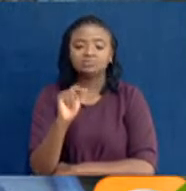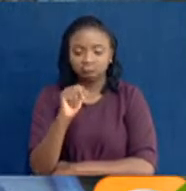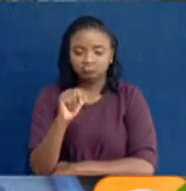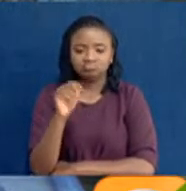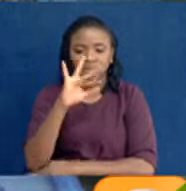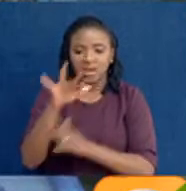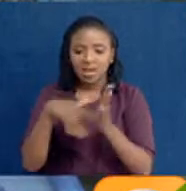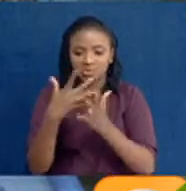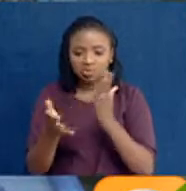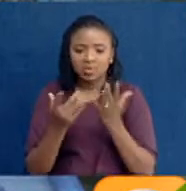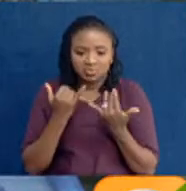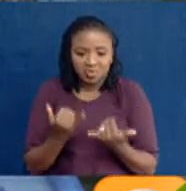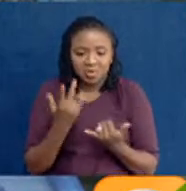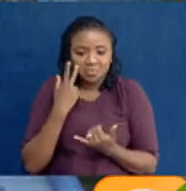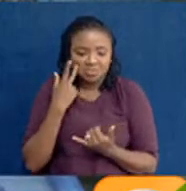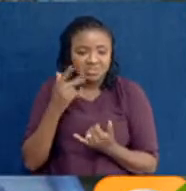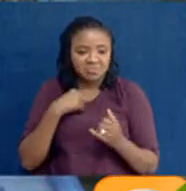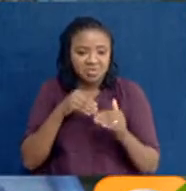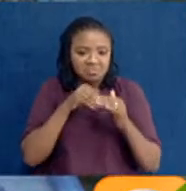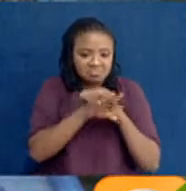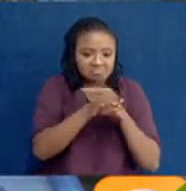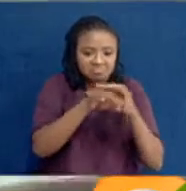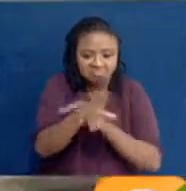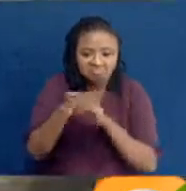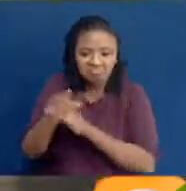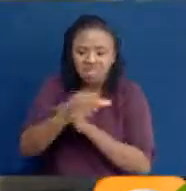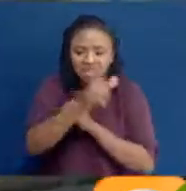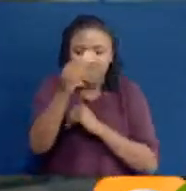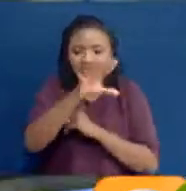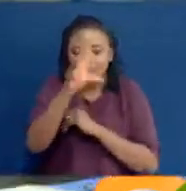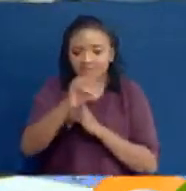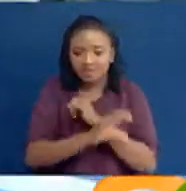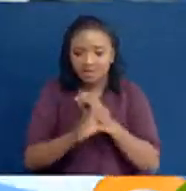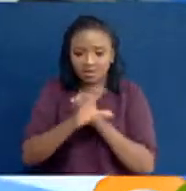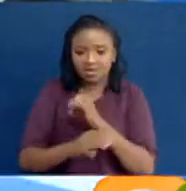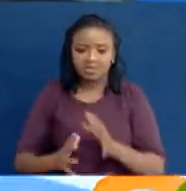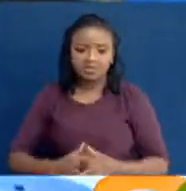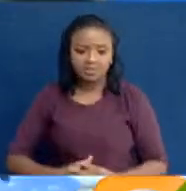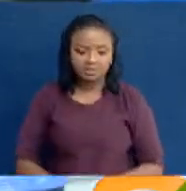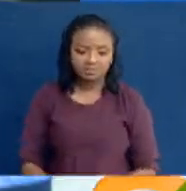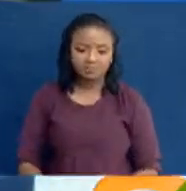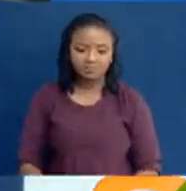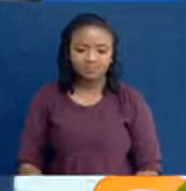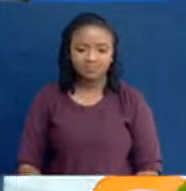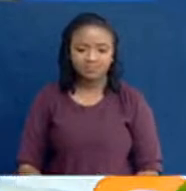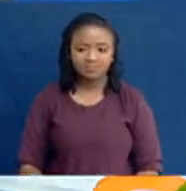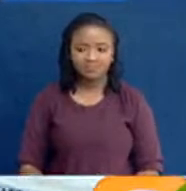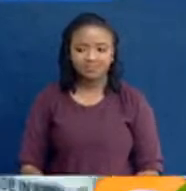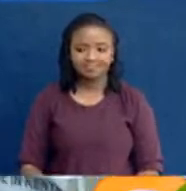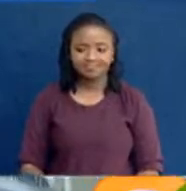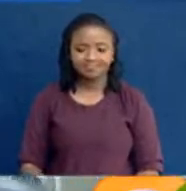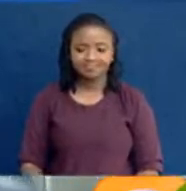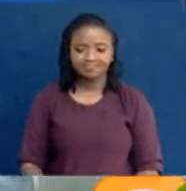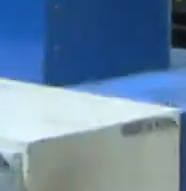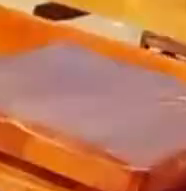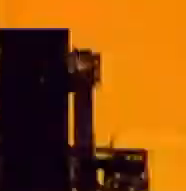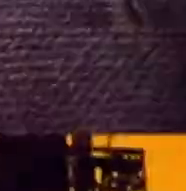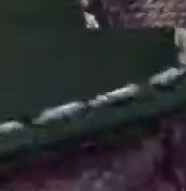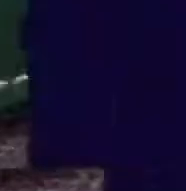that beginning to happen, and so we're very excited about that. Edward Chweya, Made in Kenya, Citizen